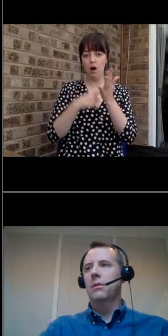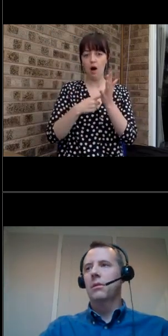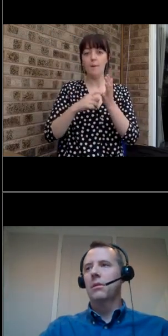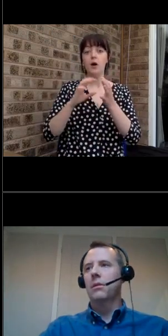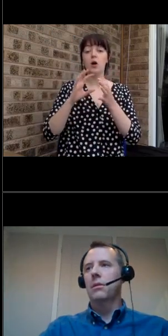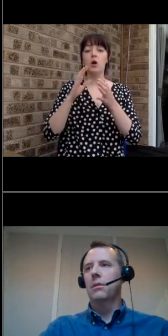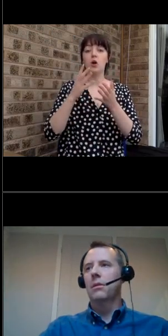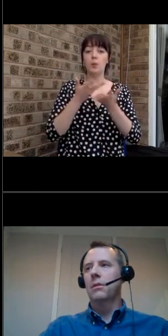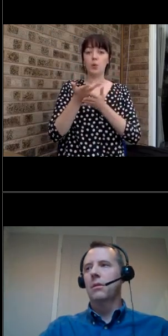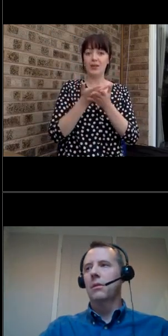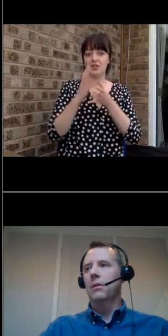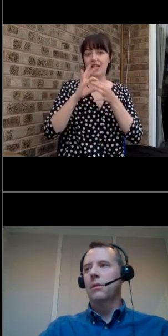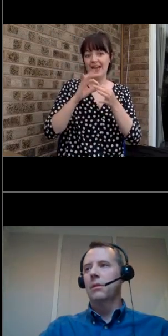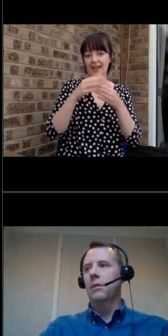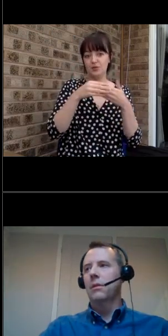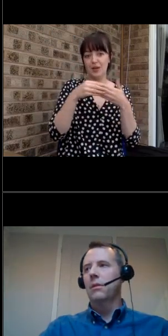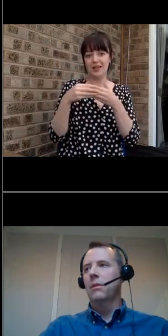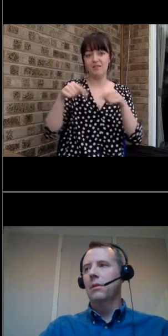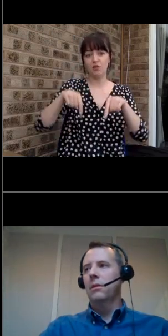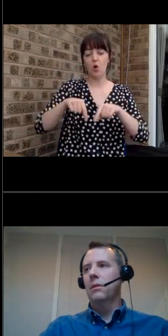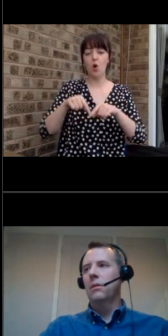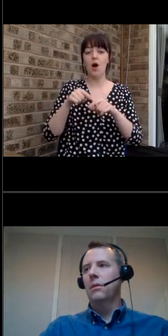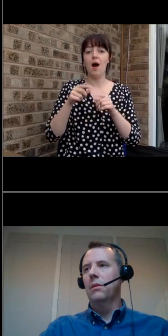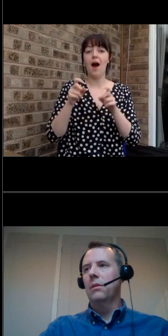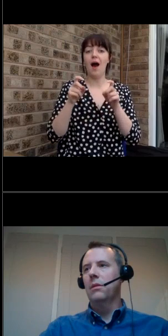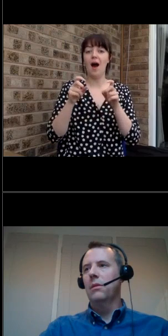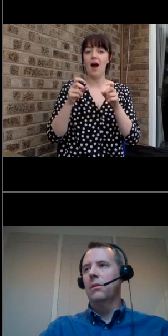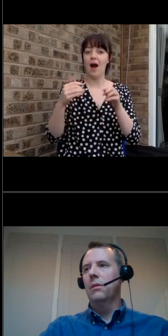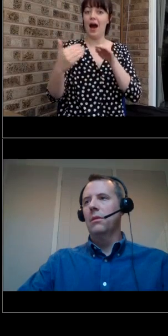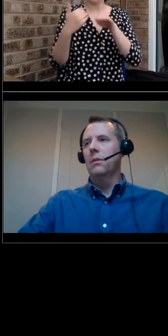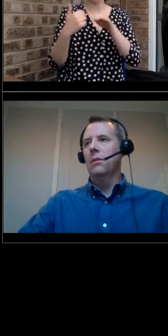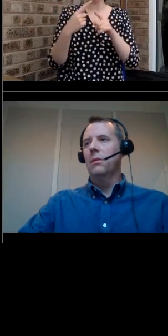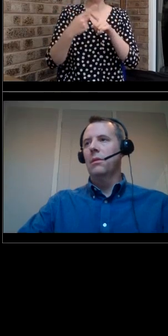Highways England, and I'm going to be moderating today's webinar.